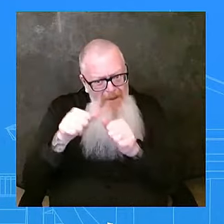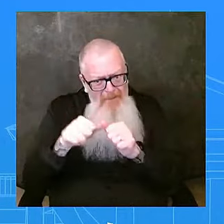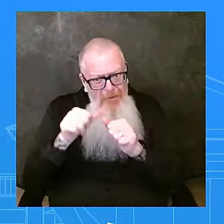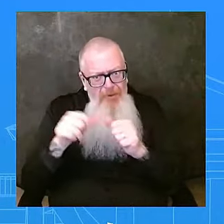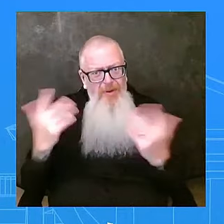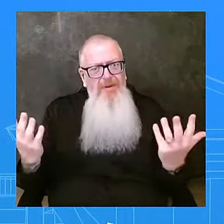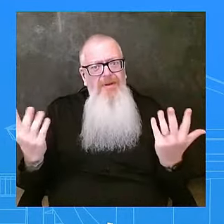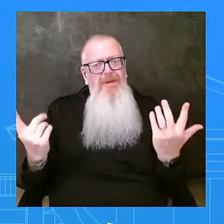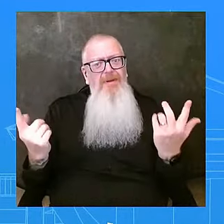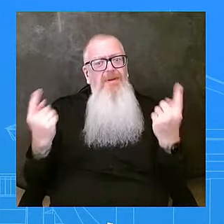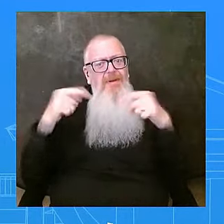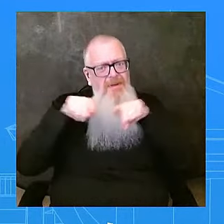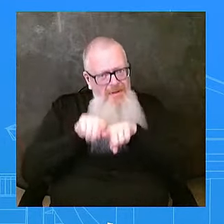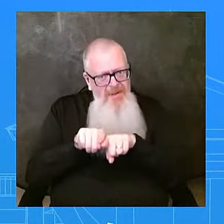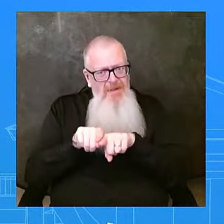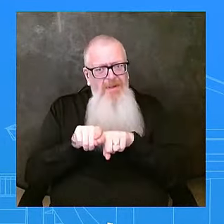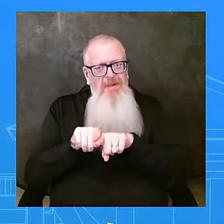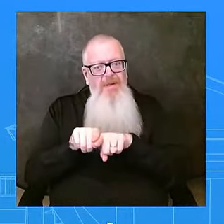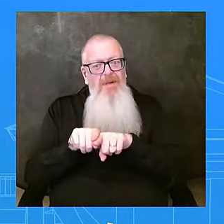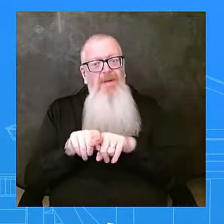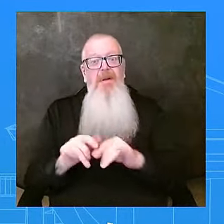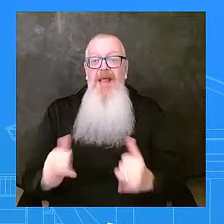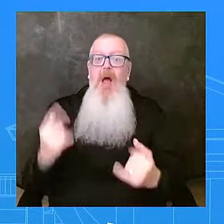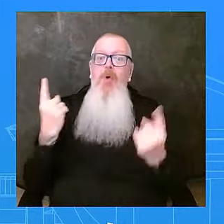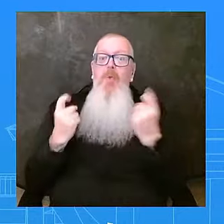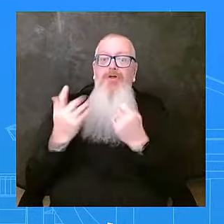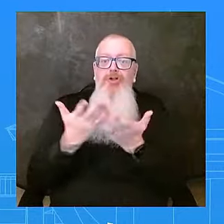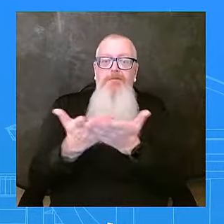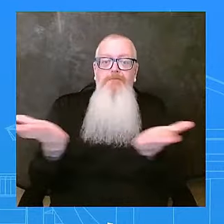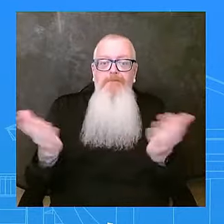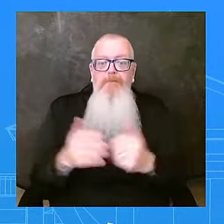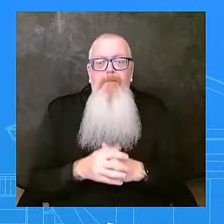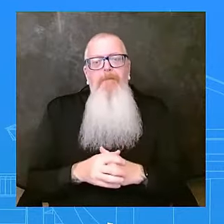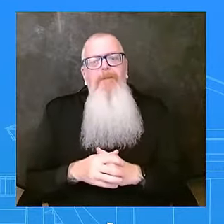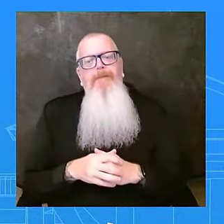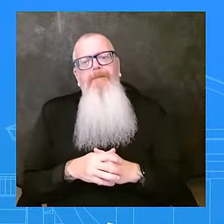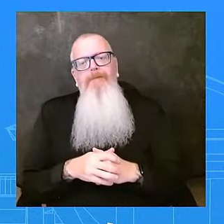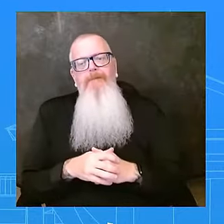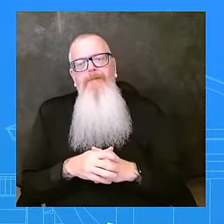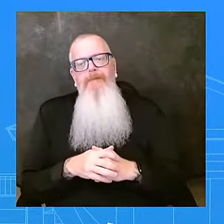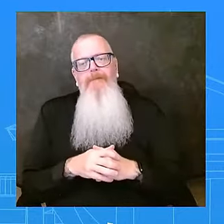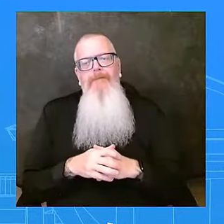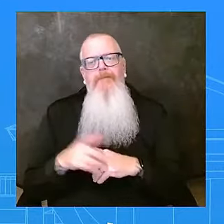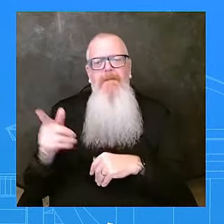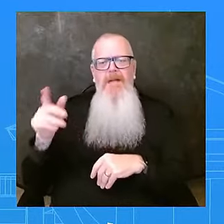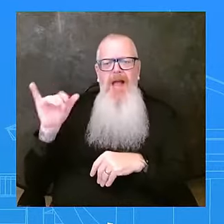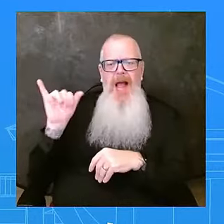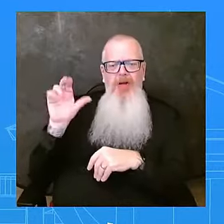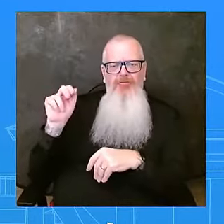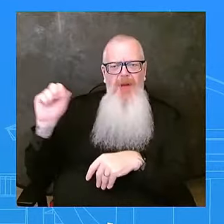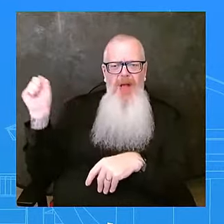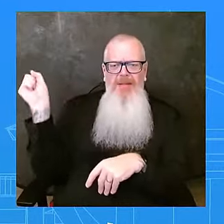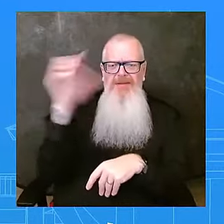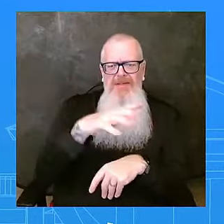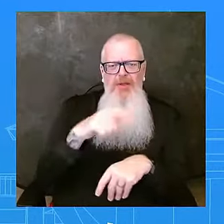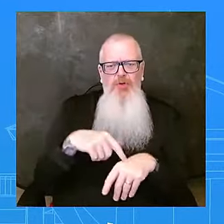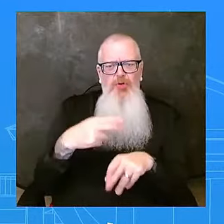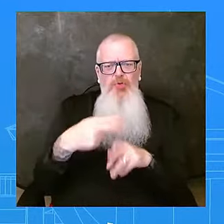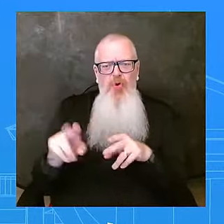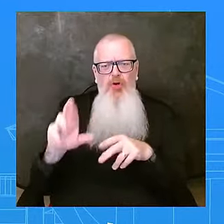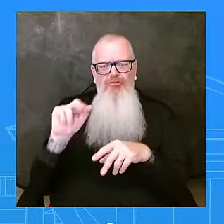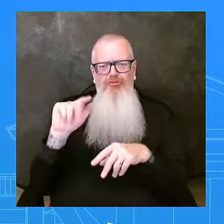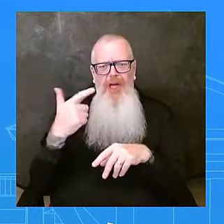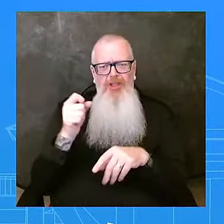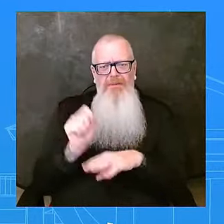Thanks, Admiral. It's been reported that Iran has sent short-range ballistic missiles to Russia for use in Ukraine. Can you confirm that this